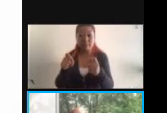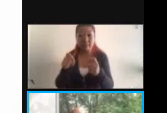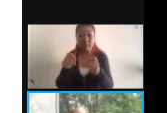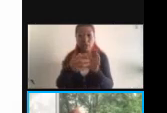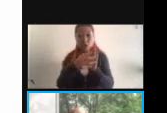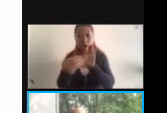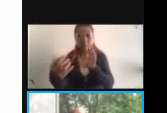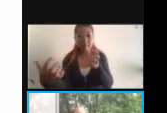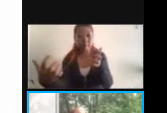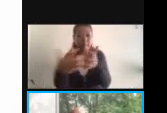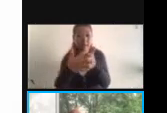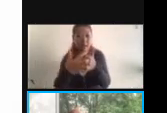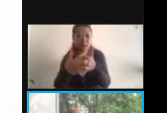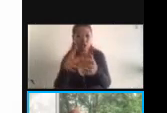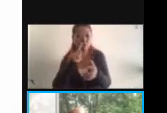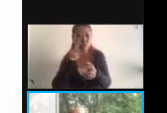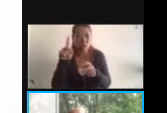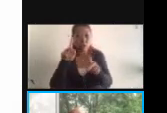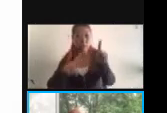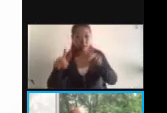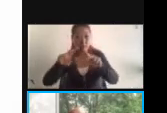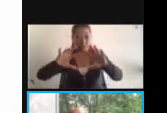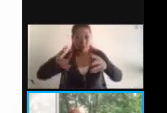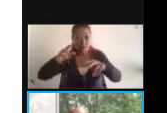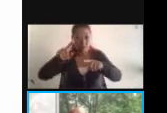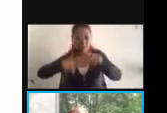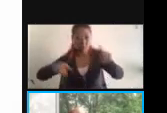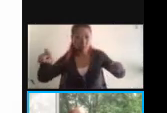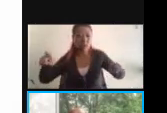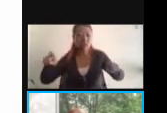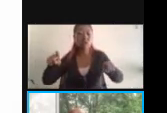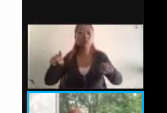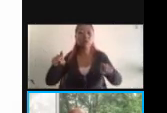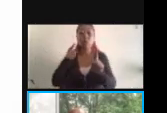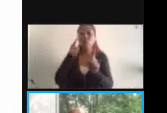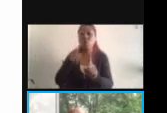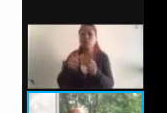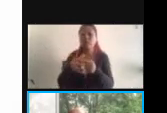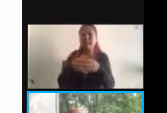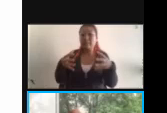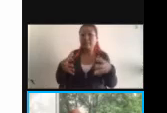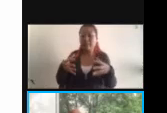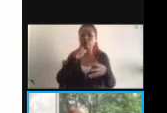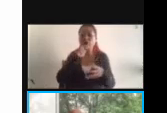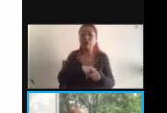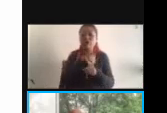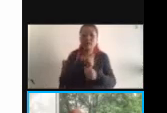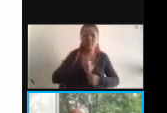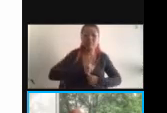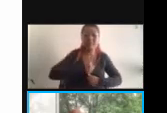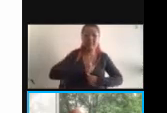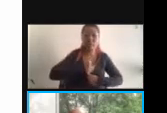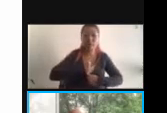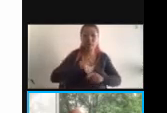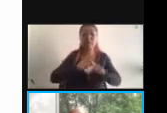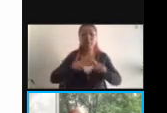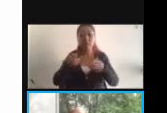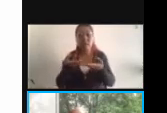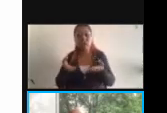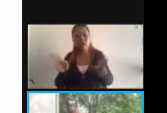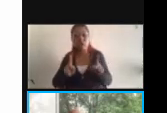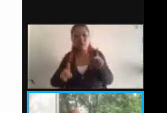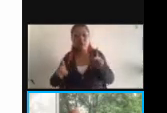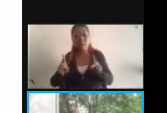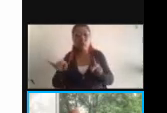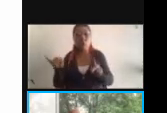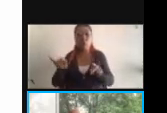so that we accommodate not just the military, but general population, but also there are other categories